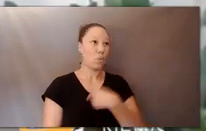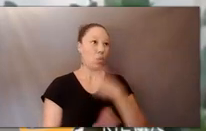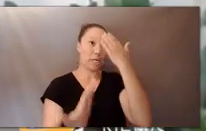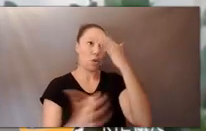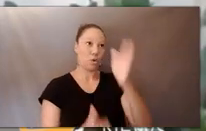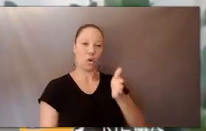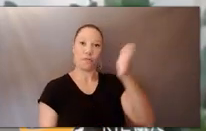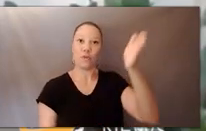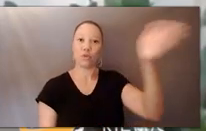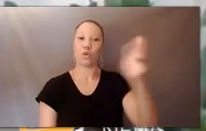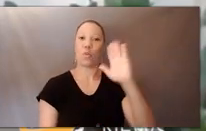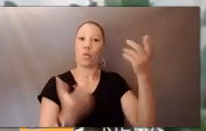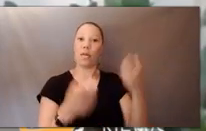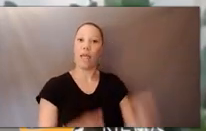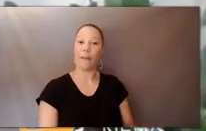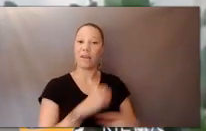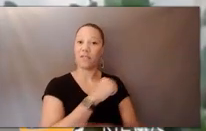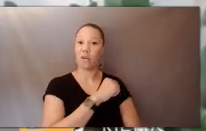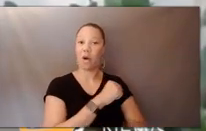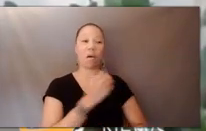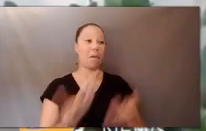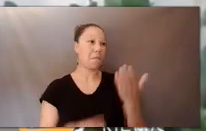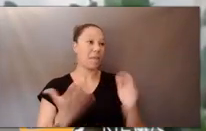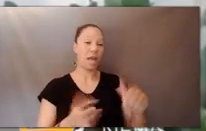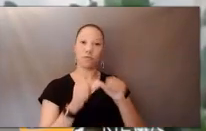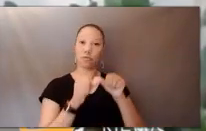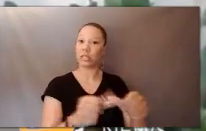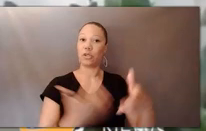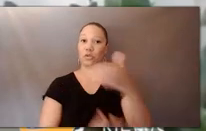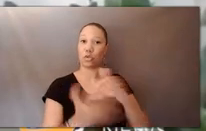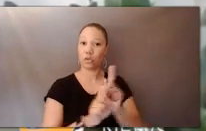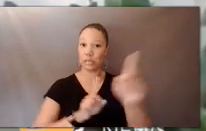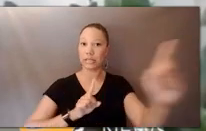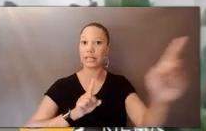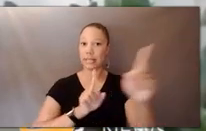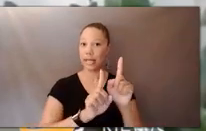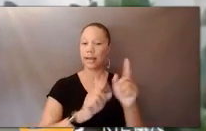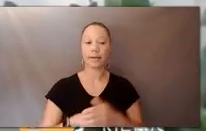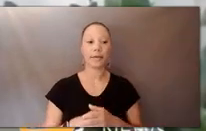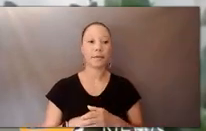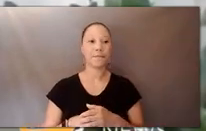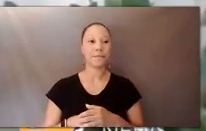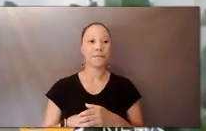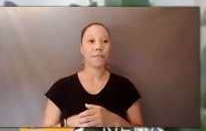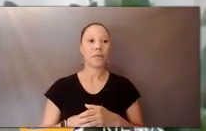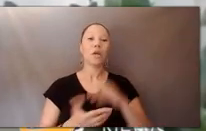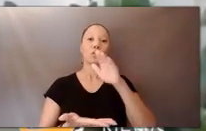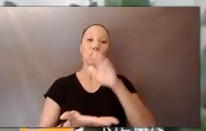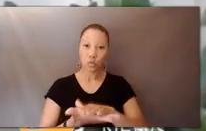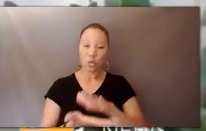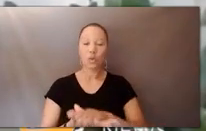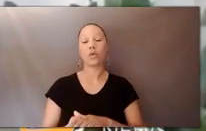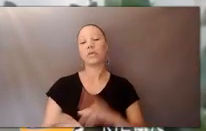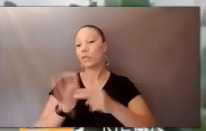us this fall. We might still be in a social distance mode. A lot of schools, meaning universities